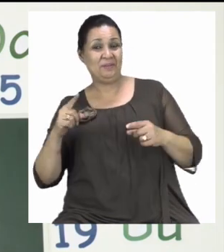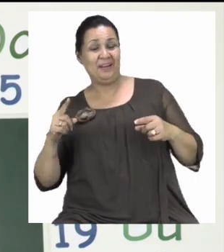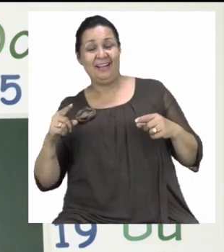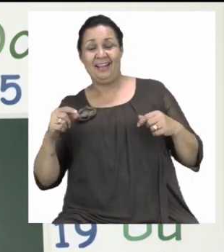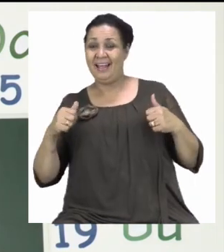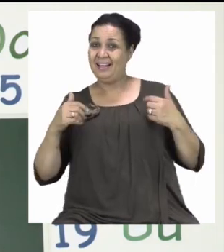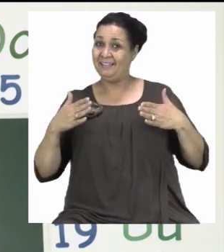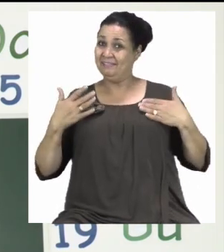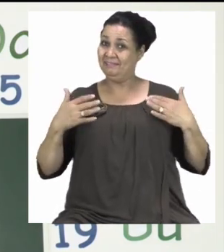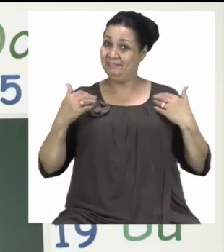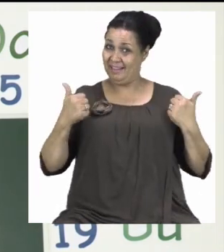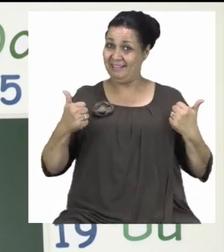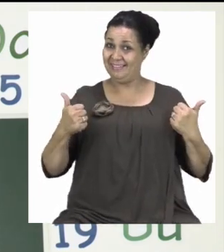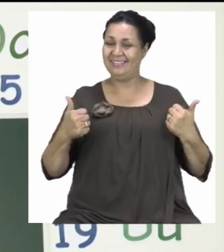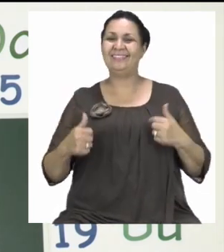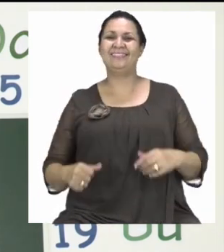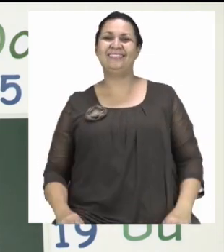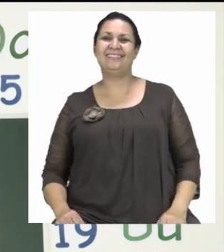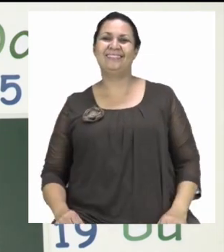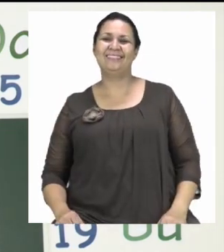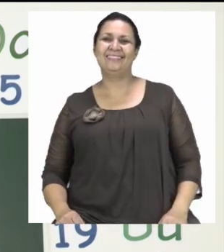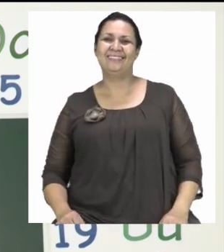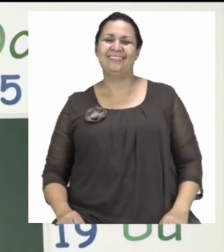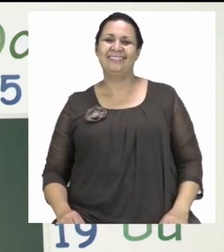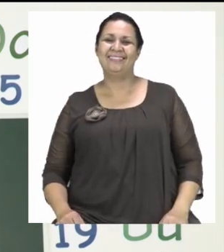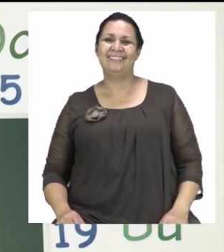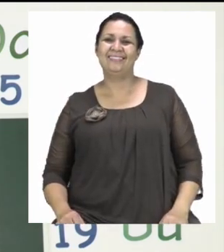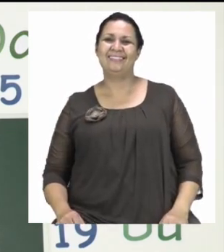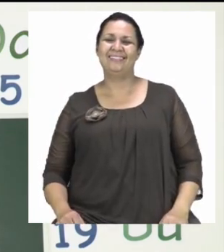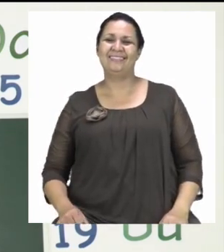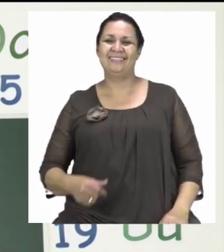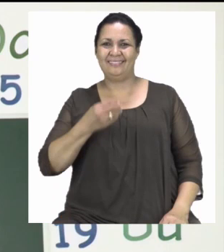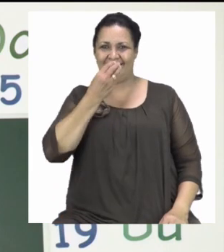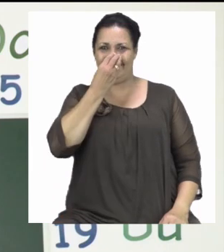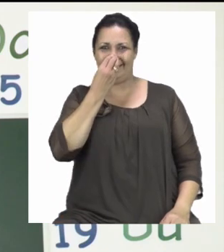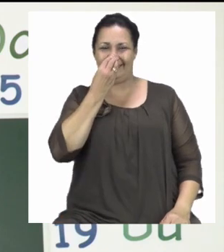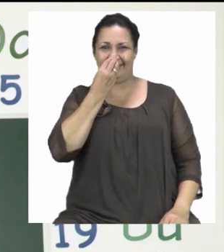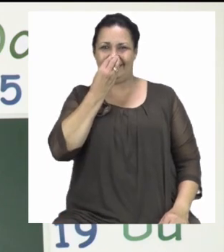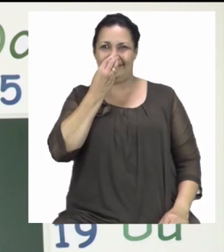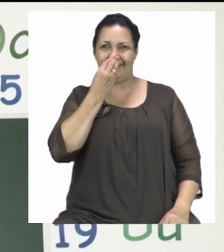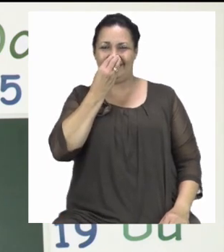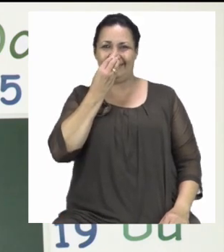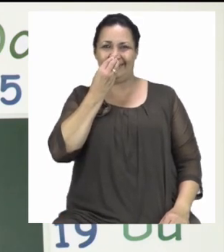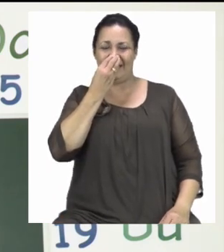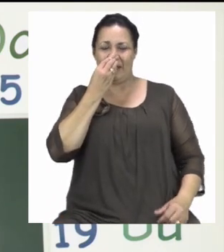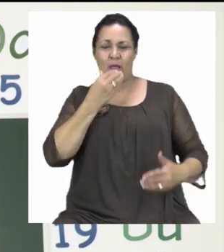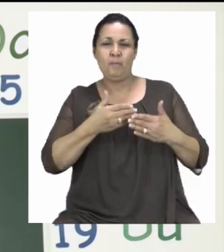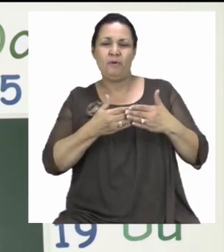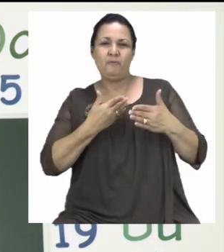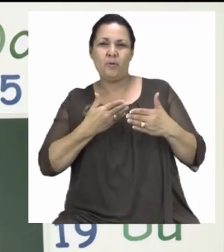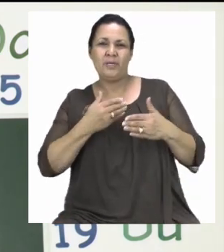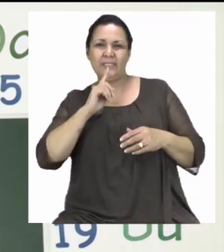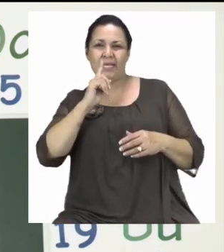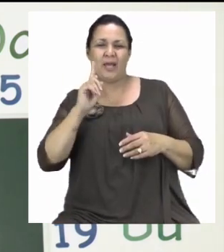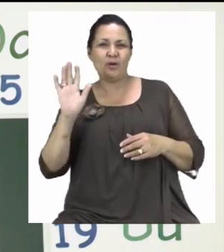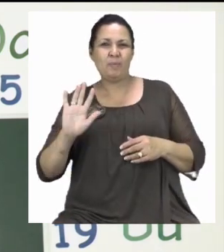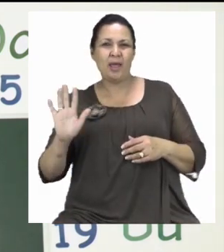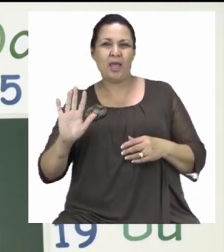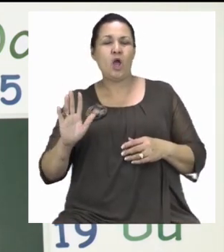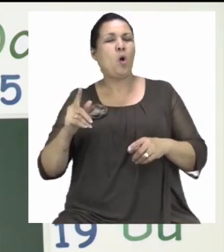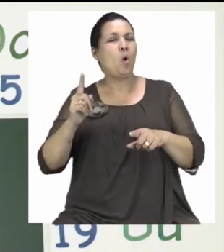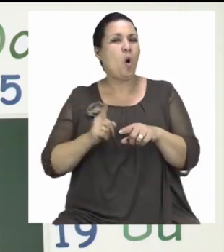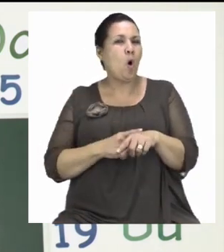well? Okay, that's very good. And before we say goodbye, we